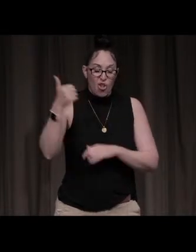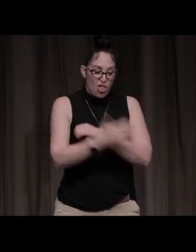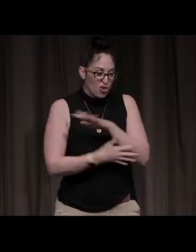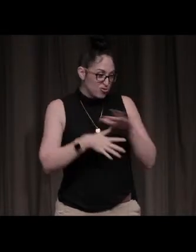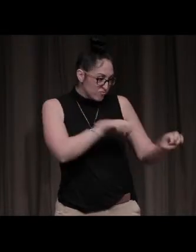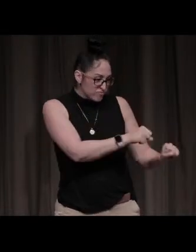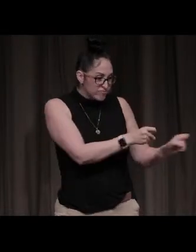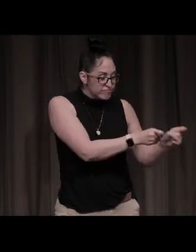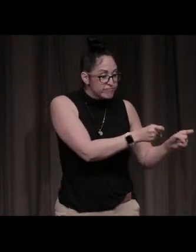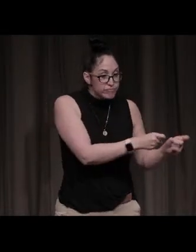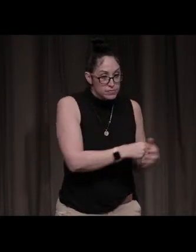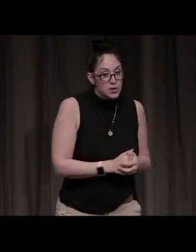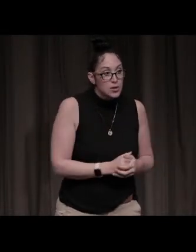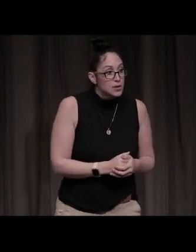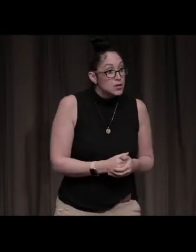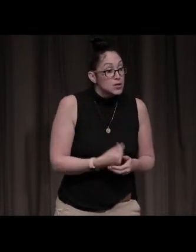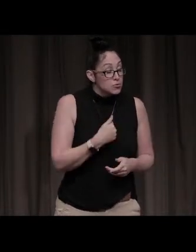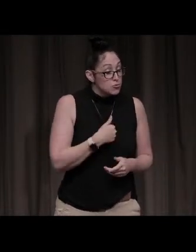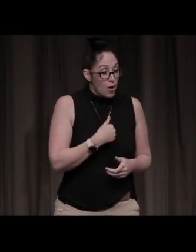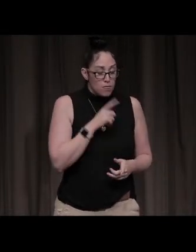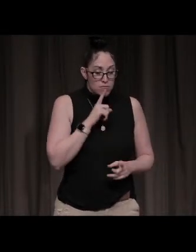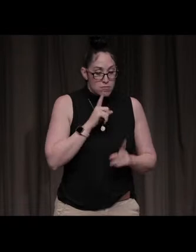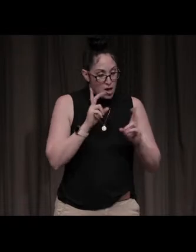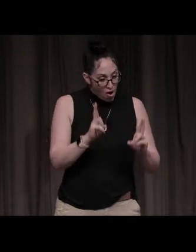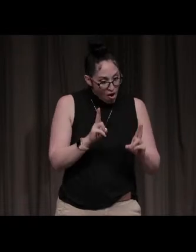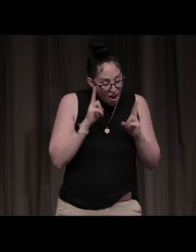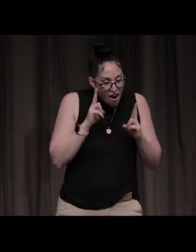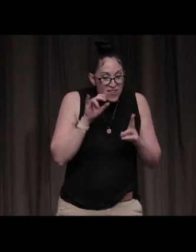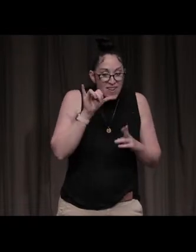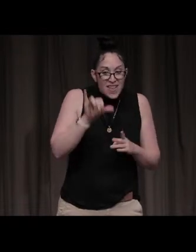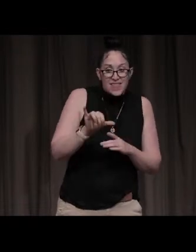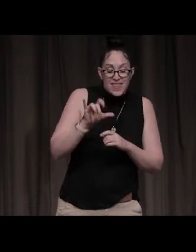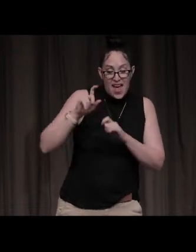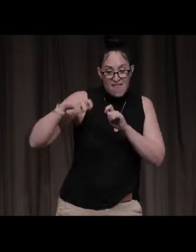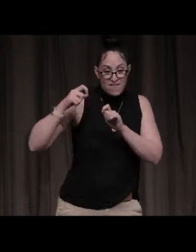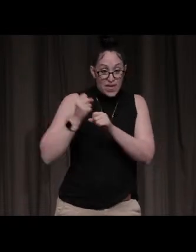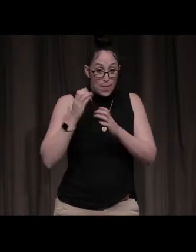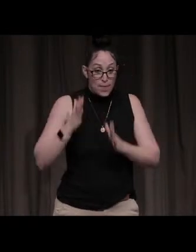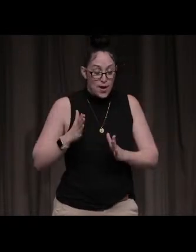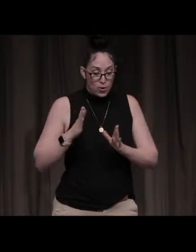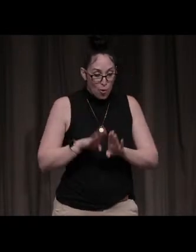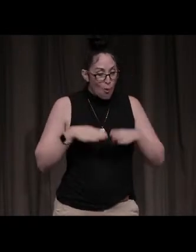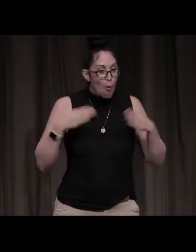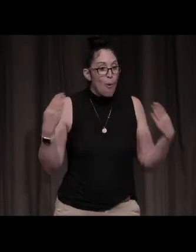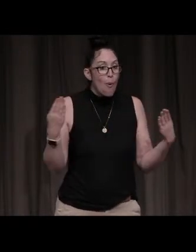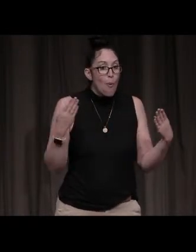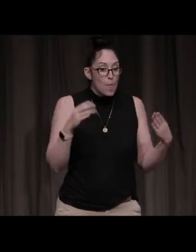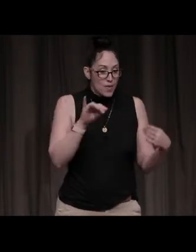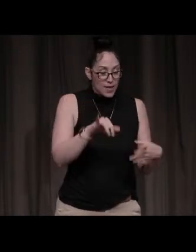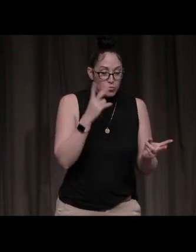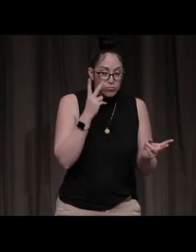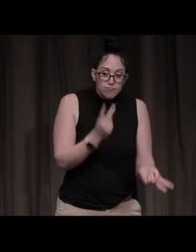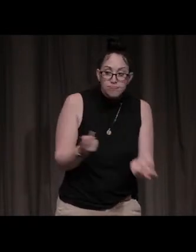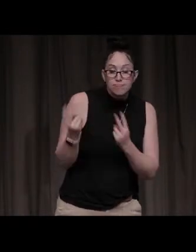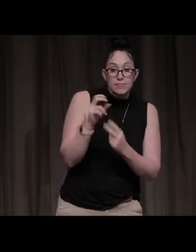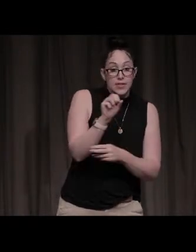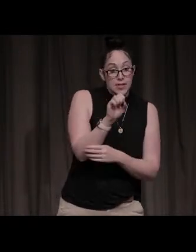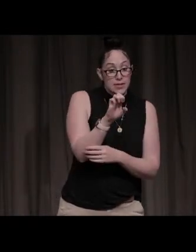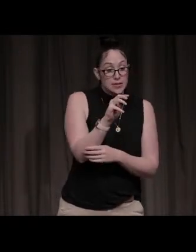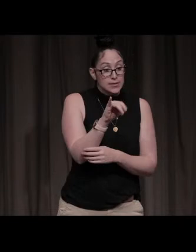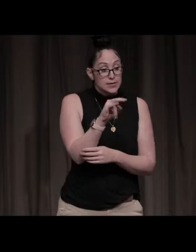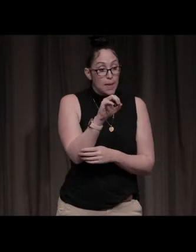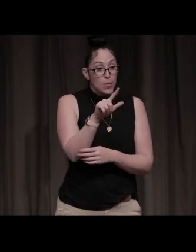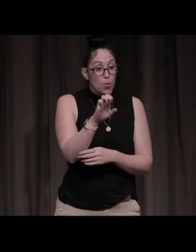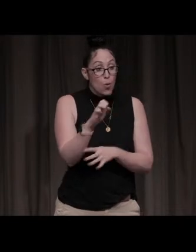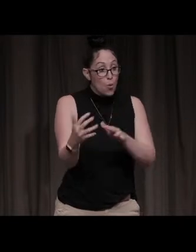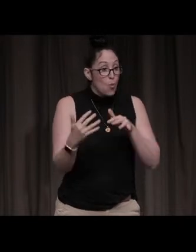super honored that that particular filmmaker opened up this series with a look back at the Seminole War era and